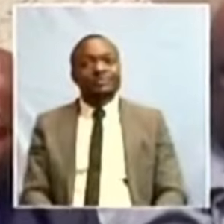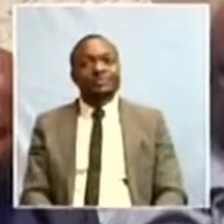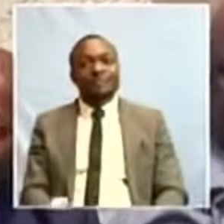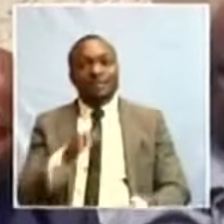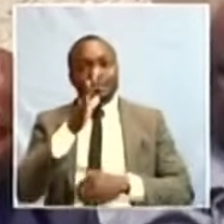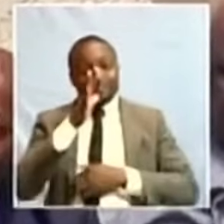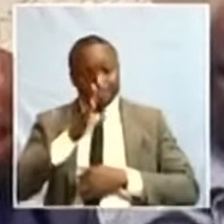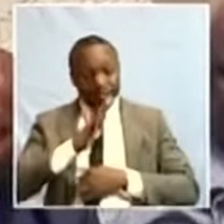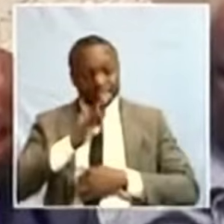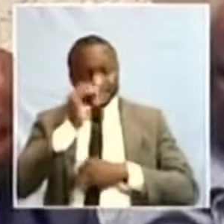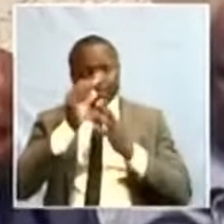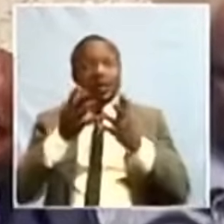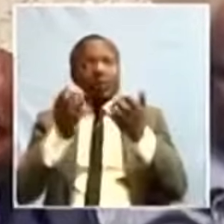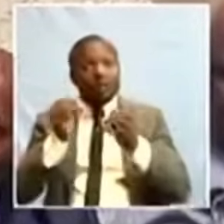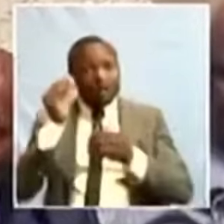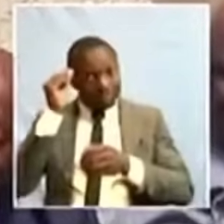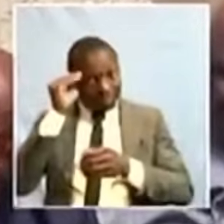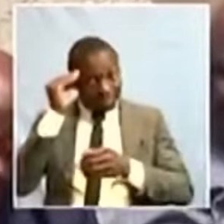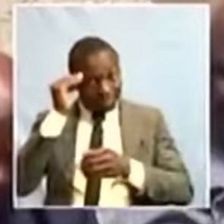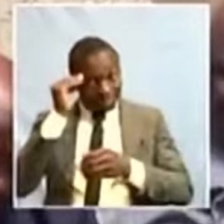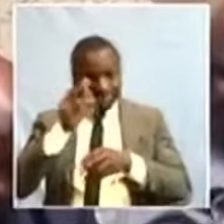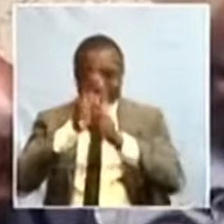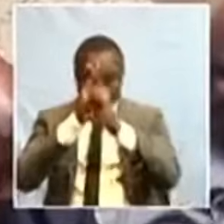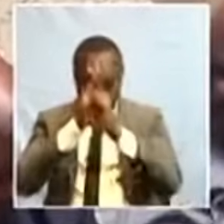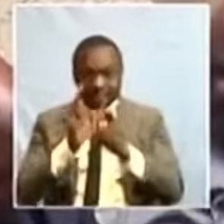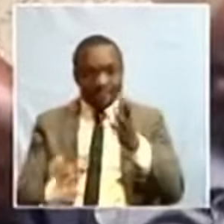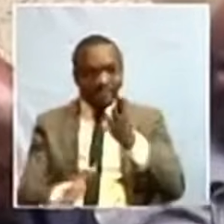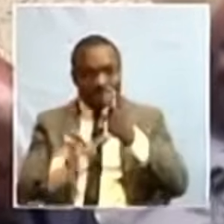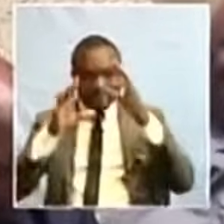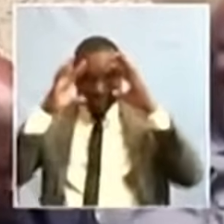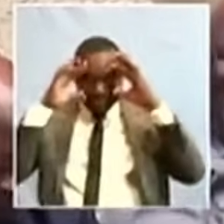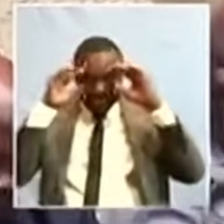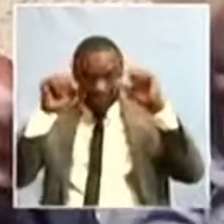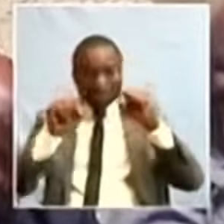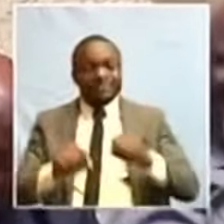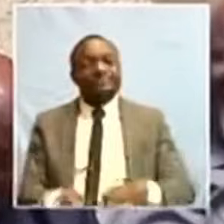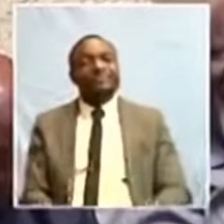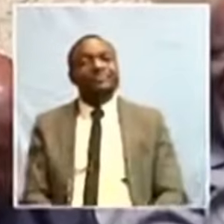Madam Speaker, I just want to find out from Her Honor, the Vice President,